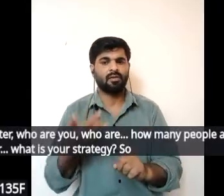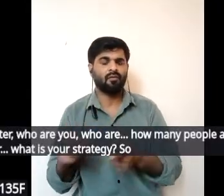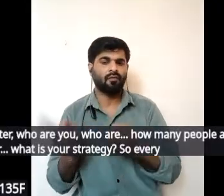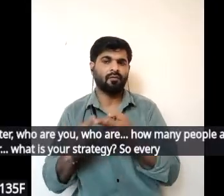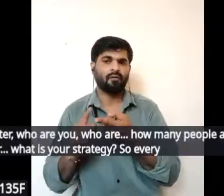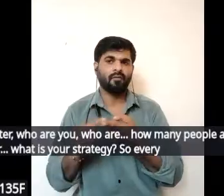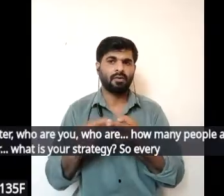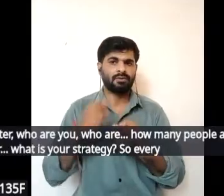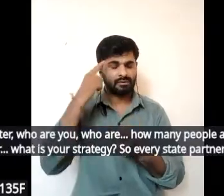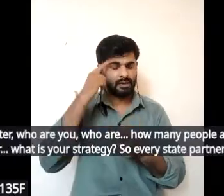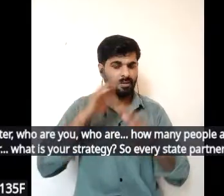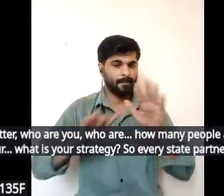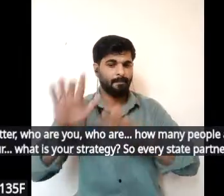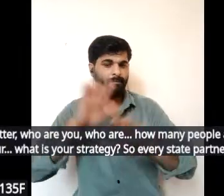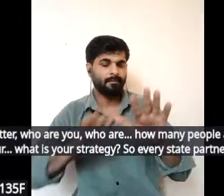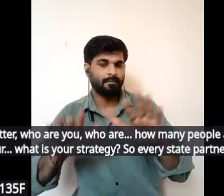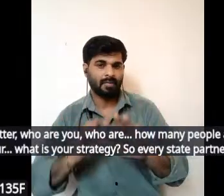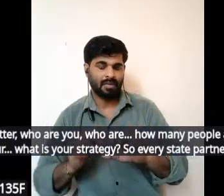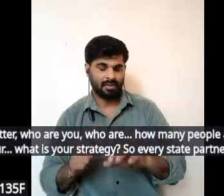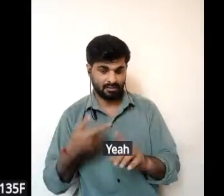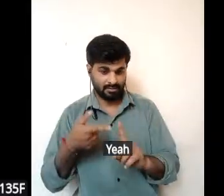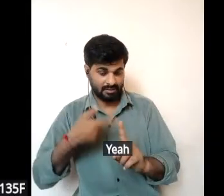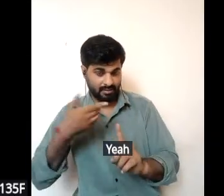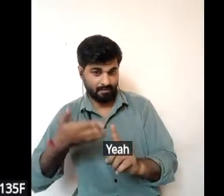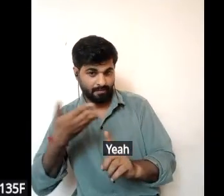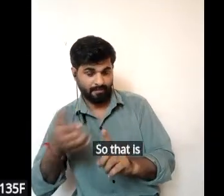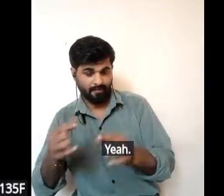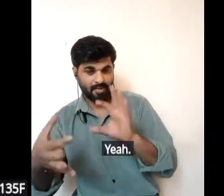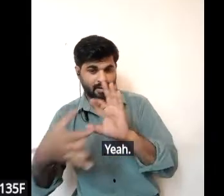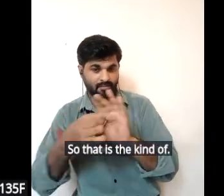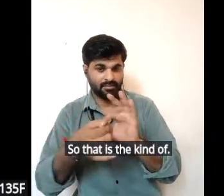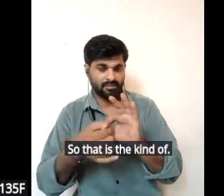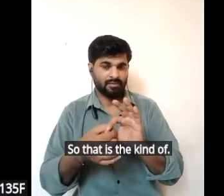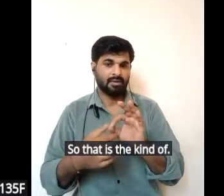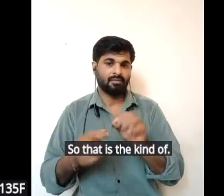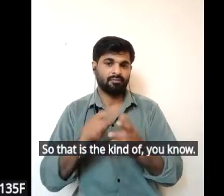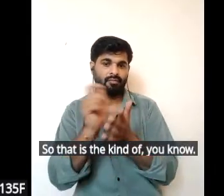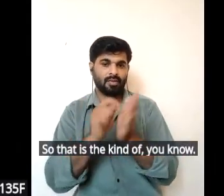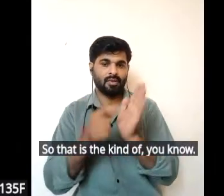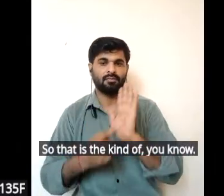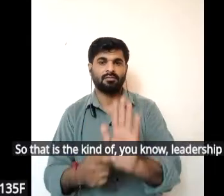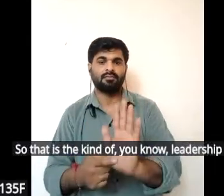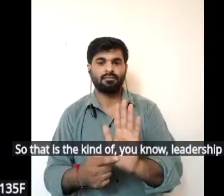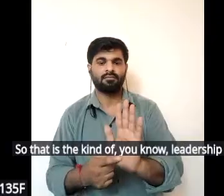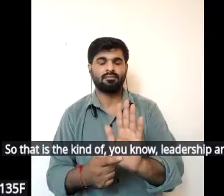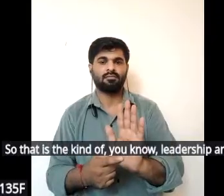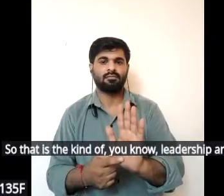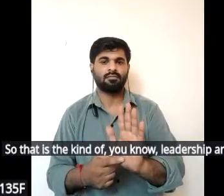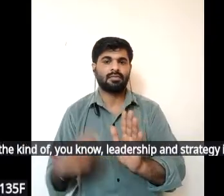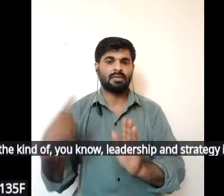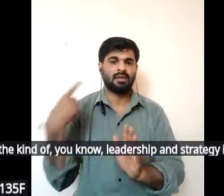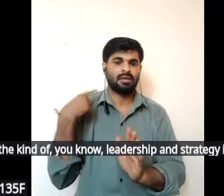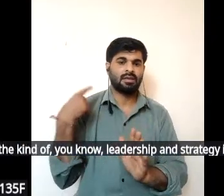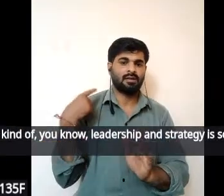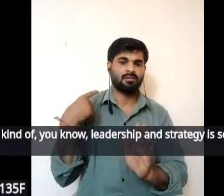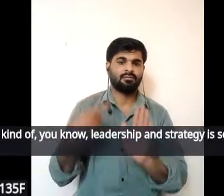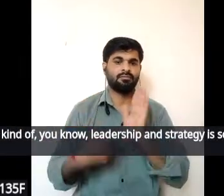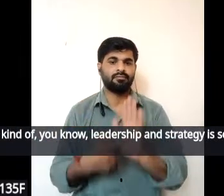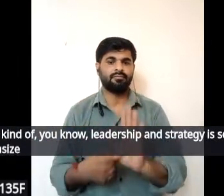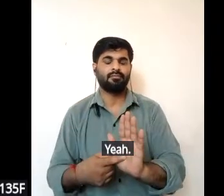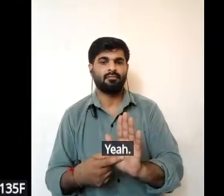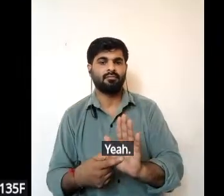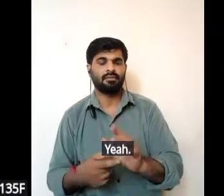state partner had to report. So Yeah. that is a kind of, leadership and strategy is something that I would